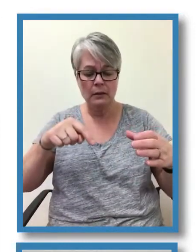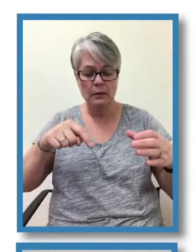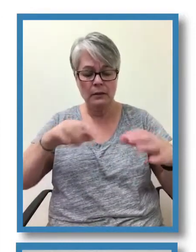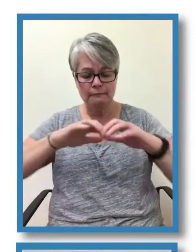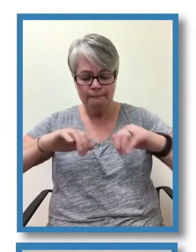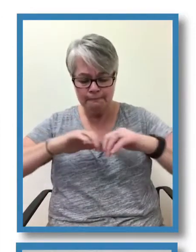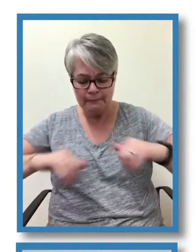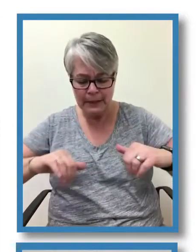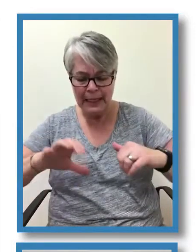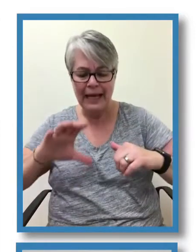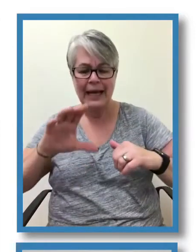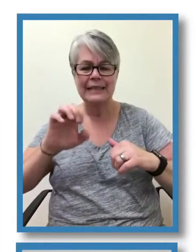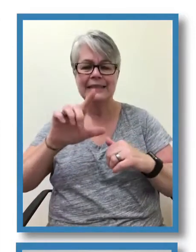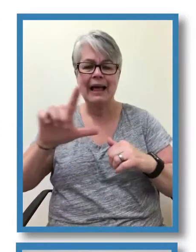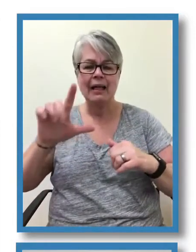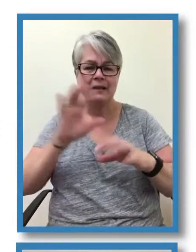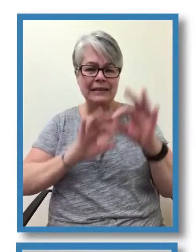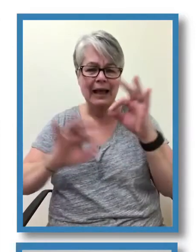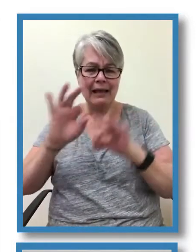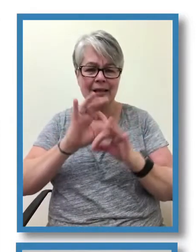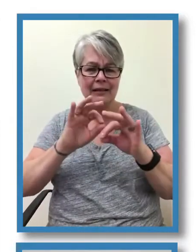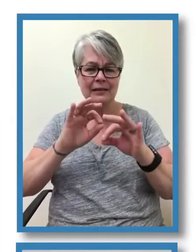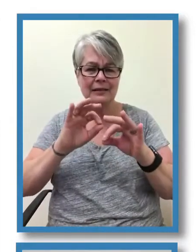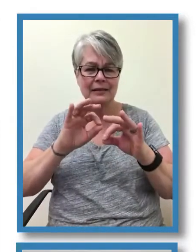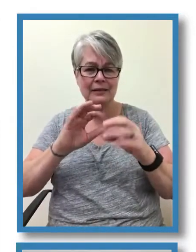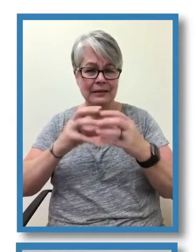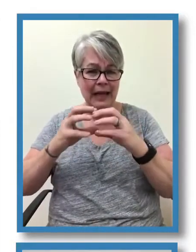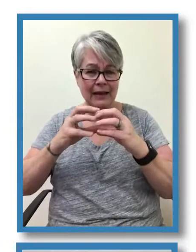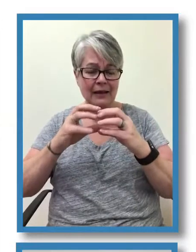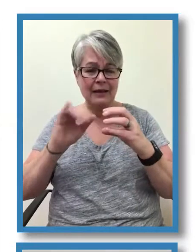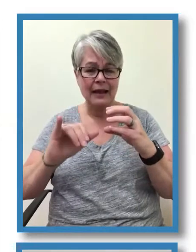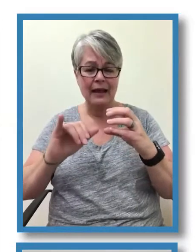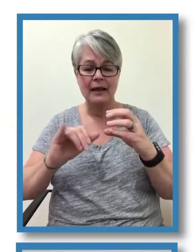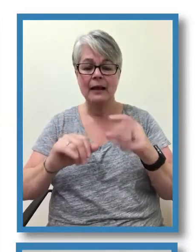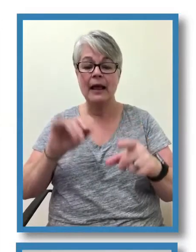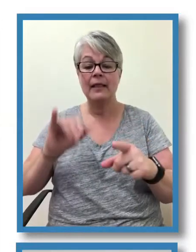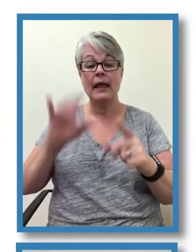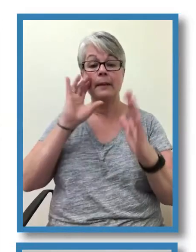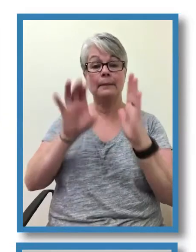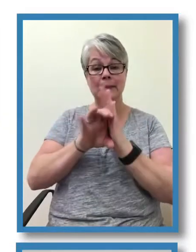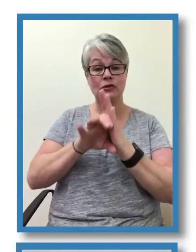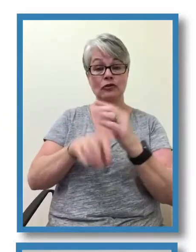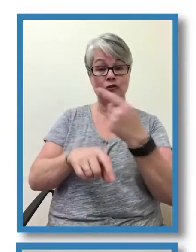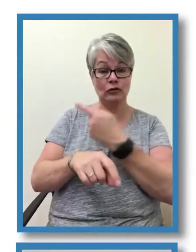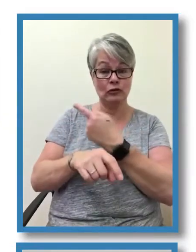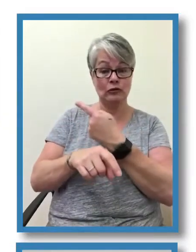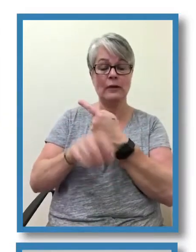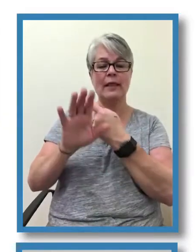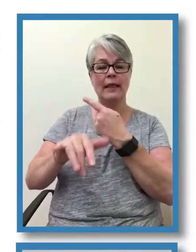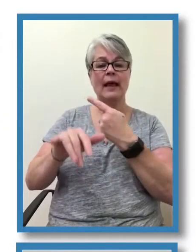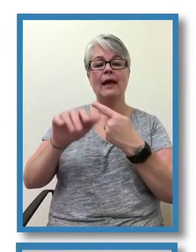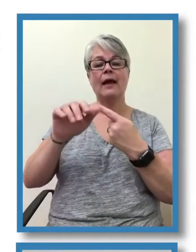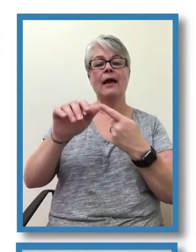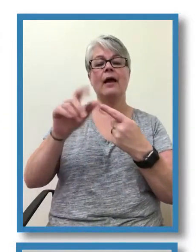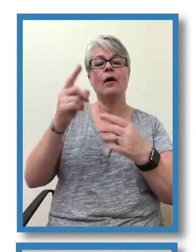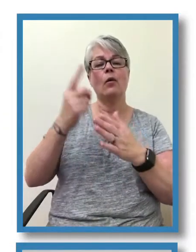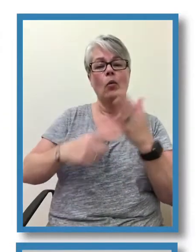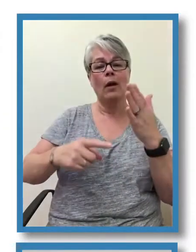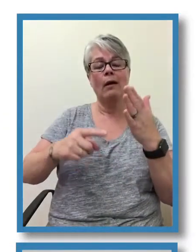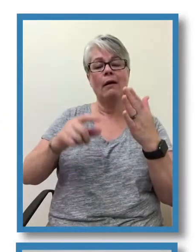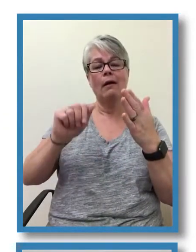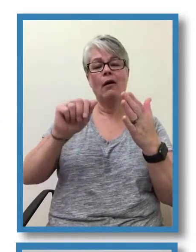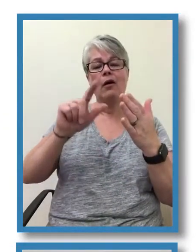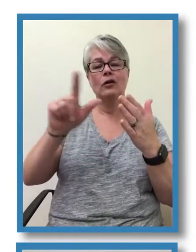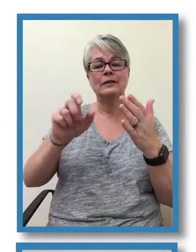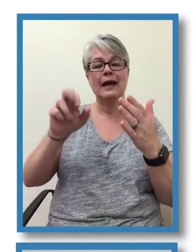amyloid plaques and the neurofibrillary tangles. So This is normal nerve